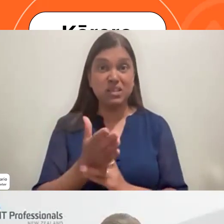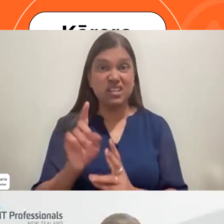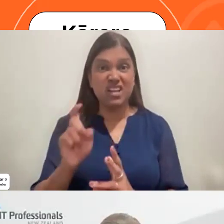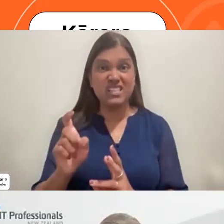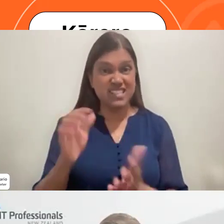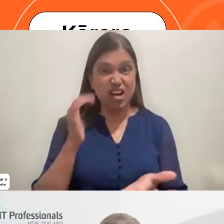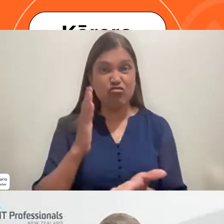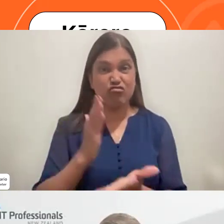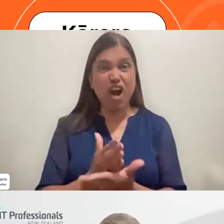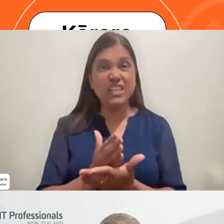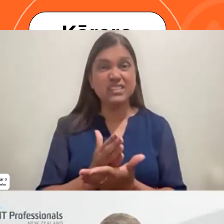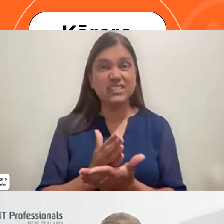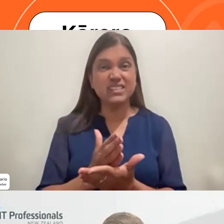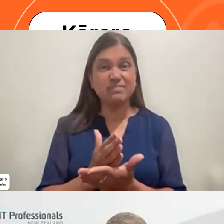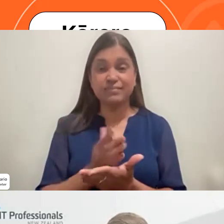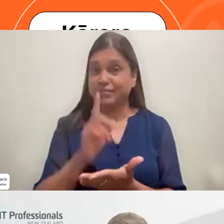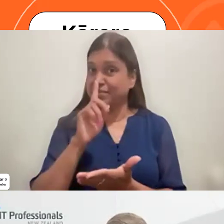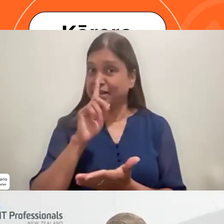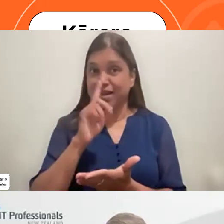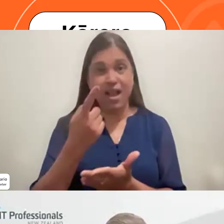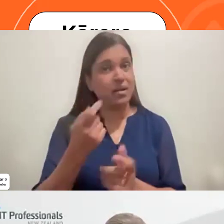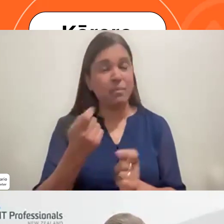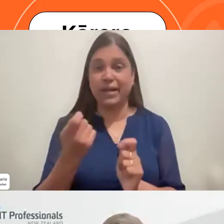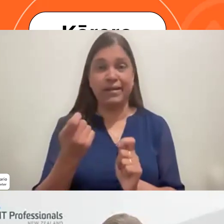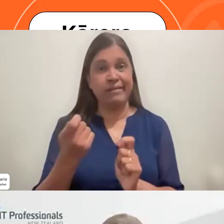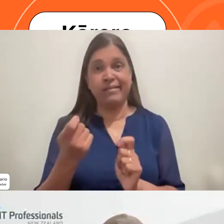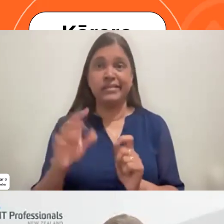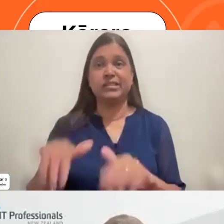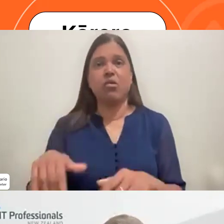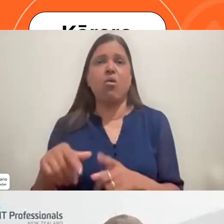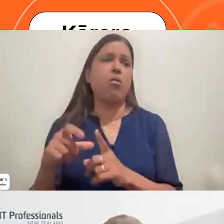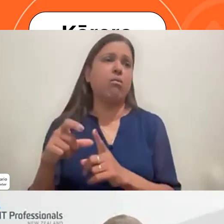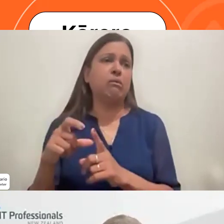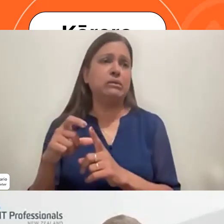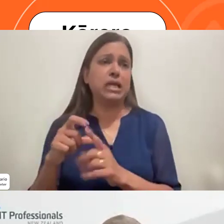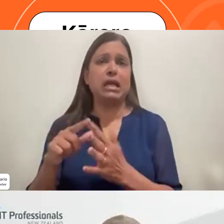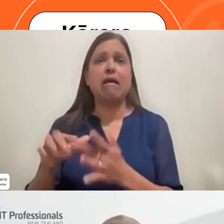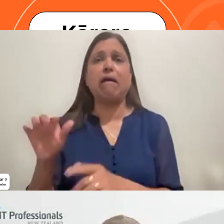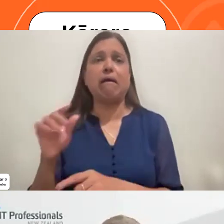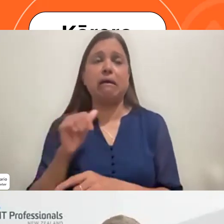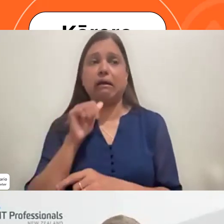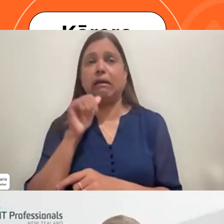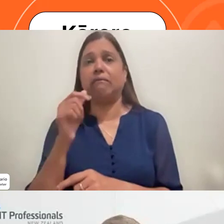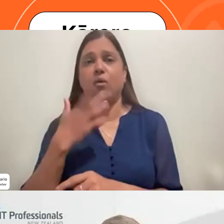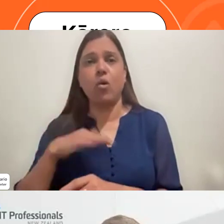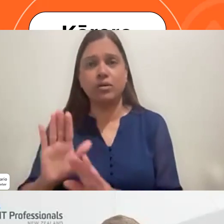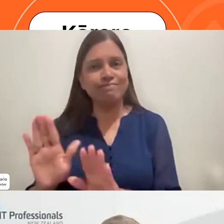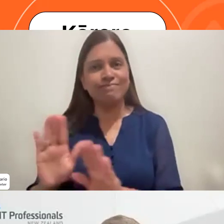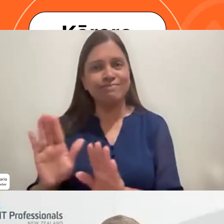be reduced to DEI. It is a must that these organizations must